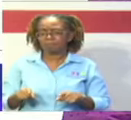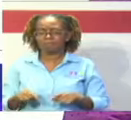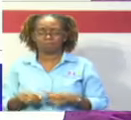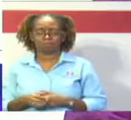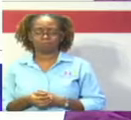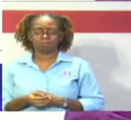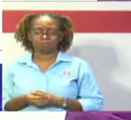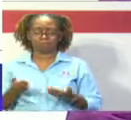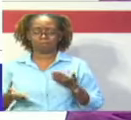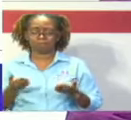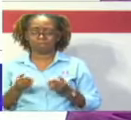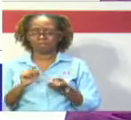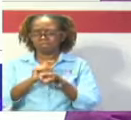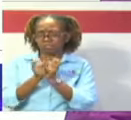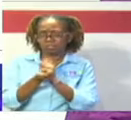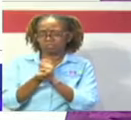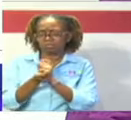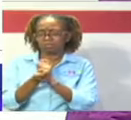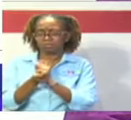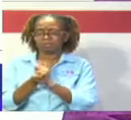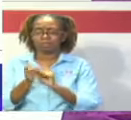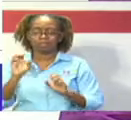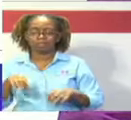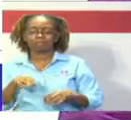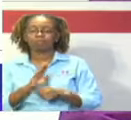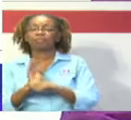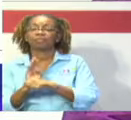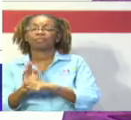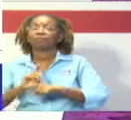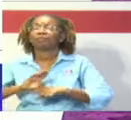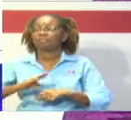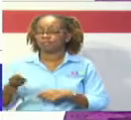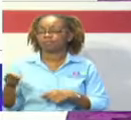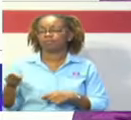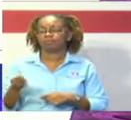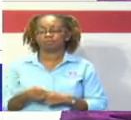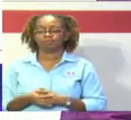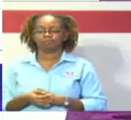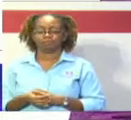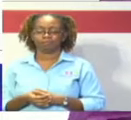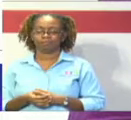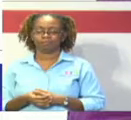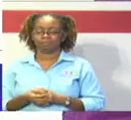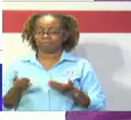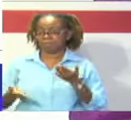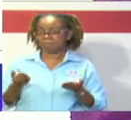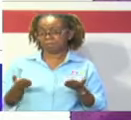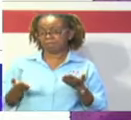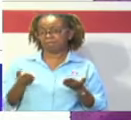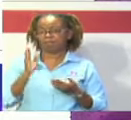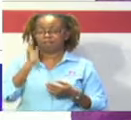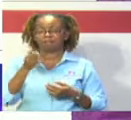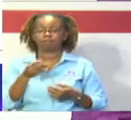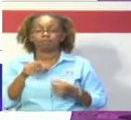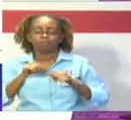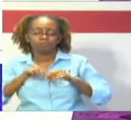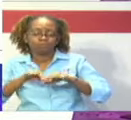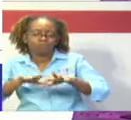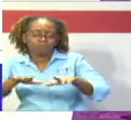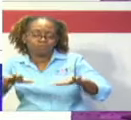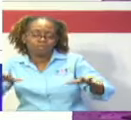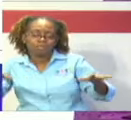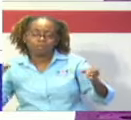arising that can change the virus's properties. For example, they may allow it to spread more quickly from person to person. They